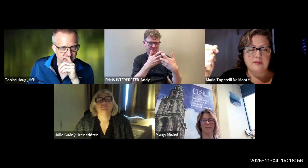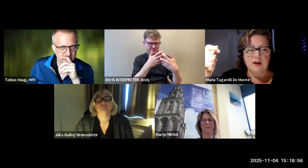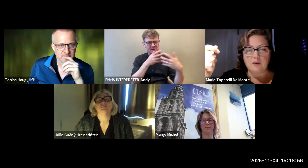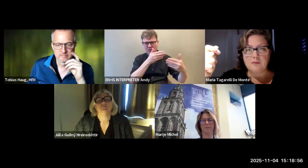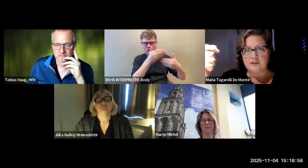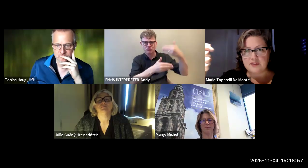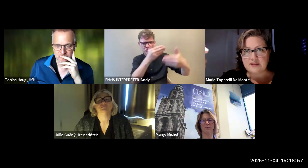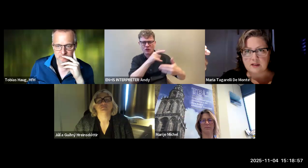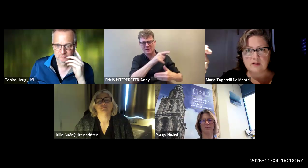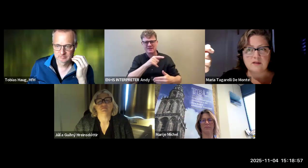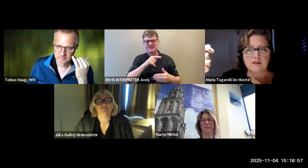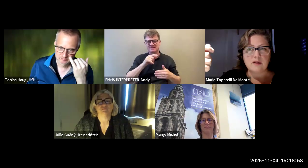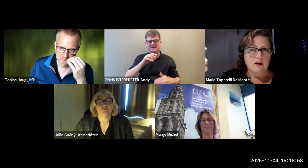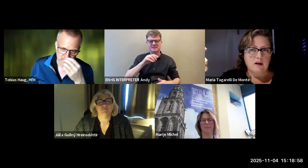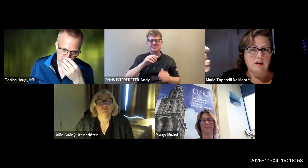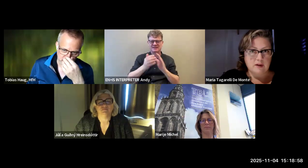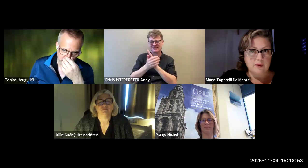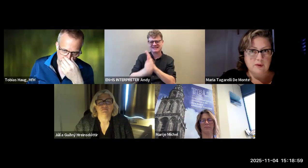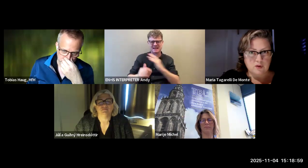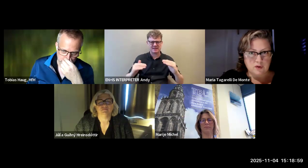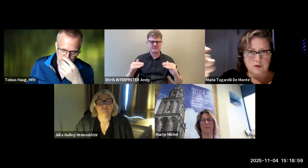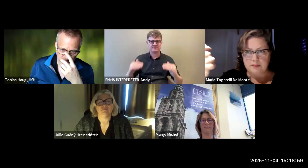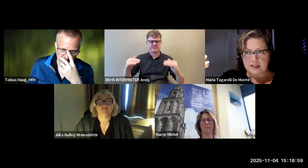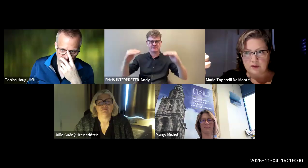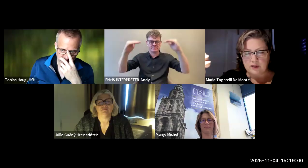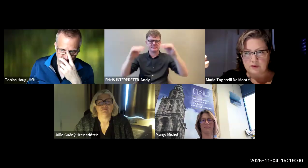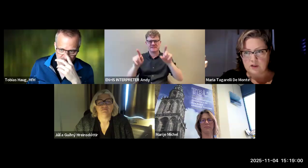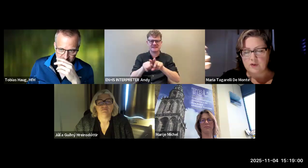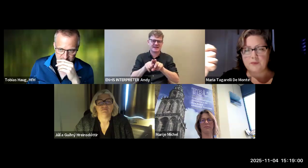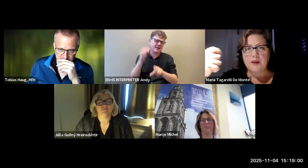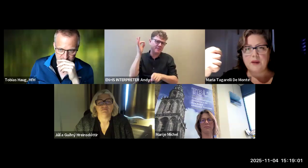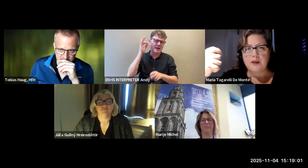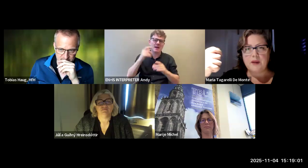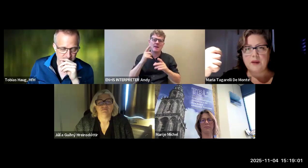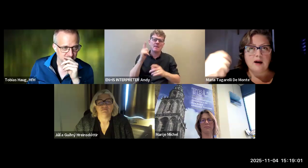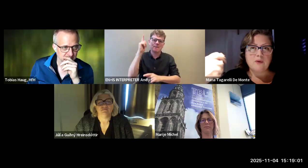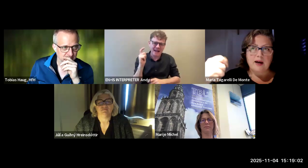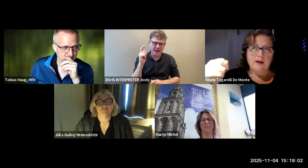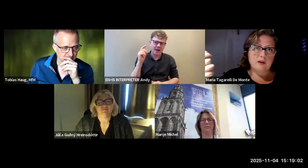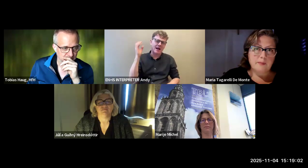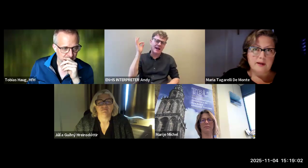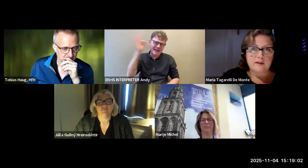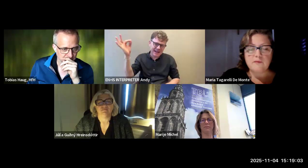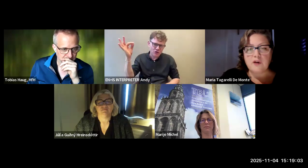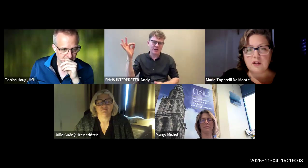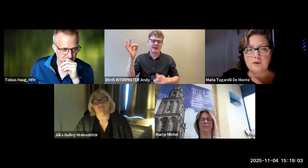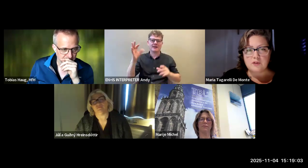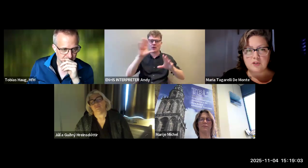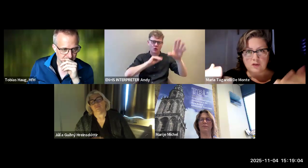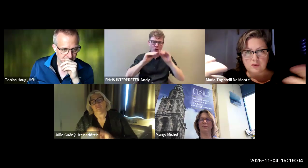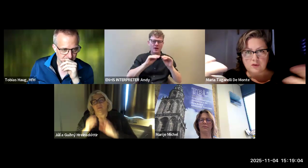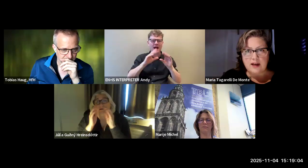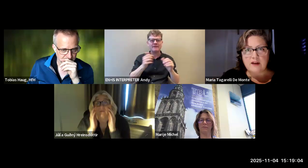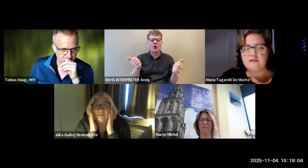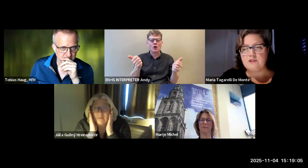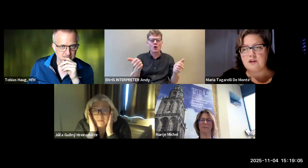the development of the skills of a hearing learner, beginner hearing learner. Now you have the compendium volume,